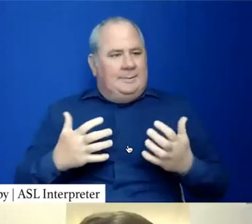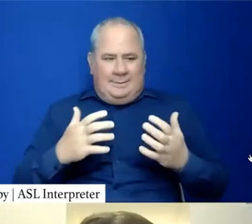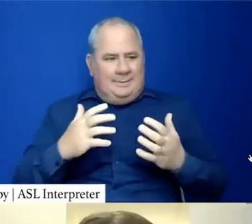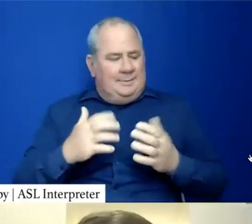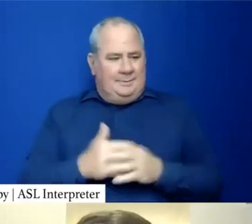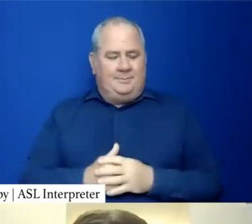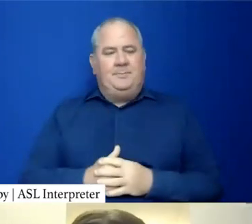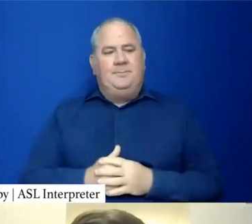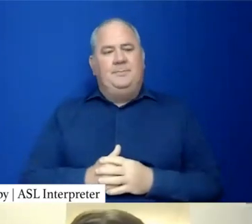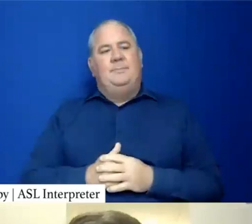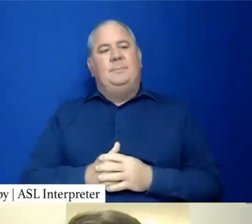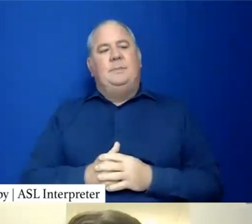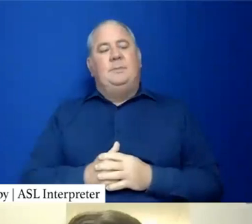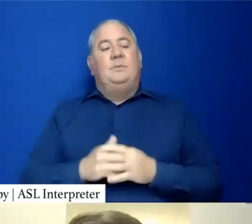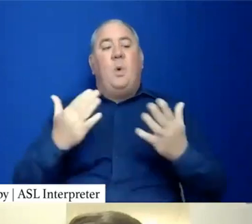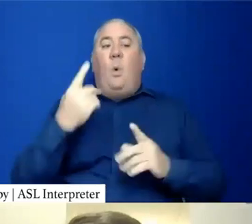And so one of the things that I